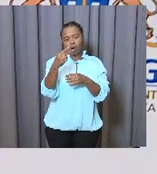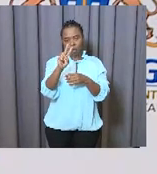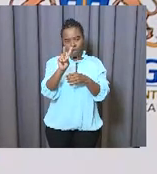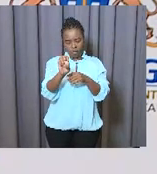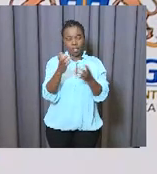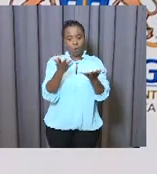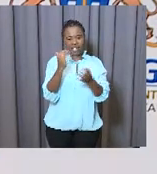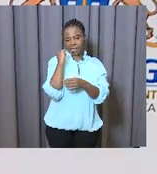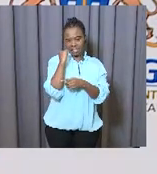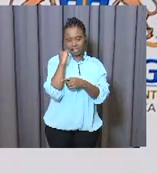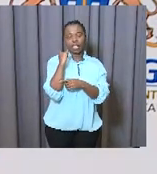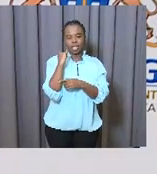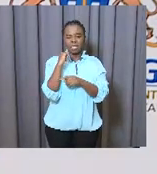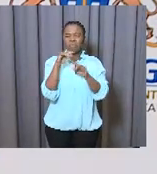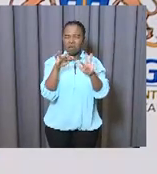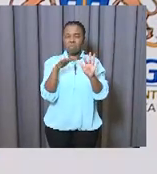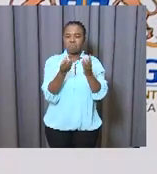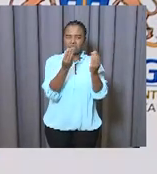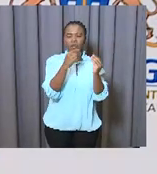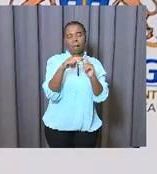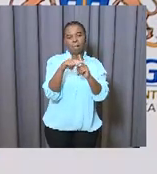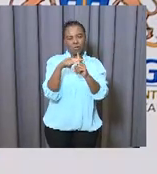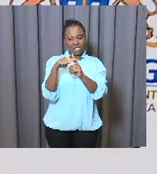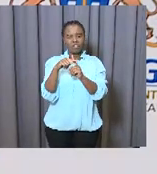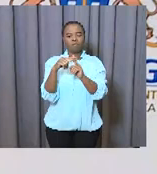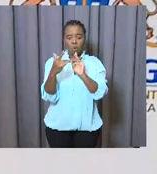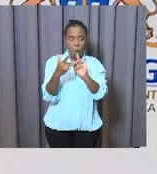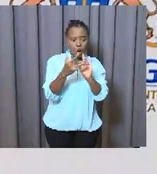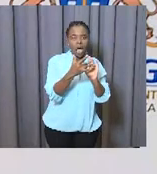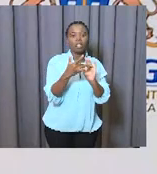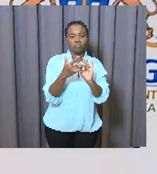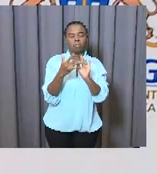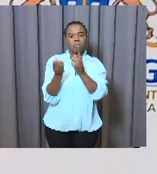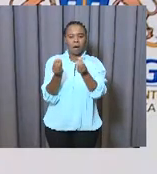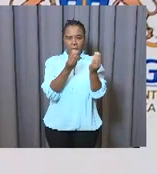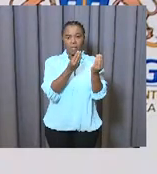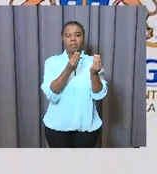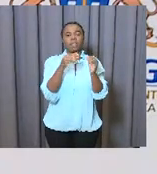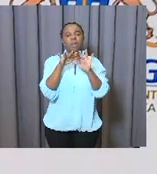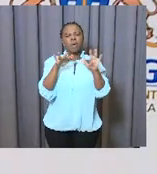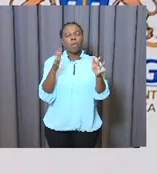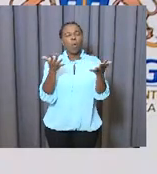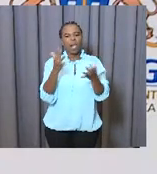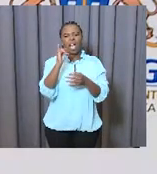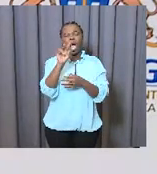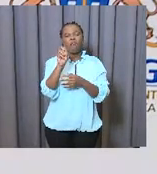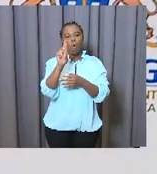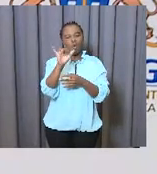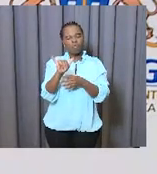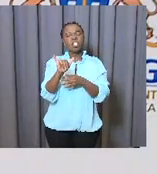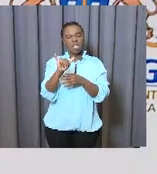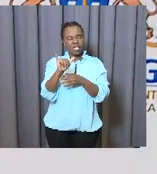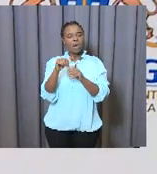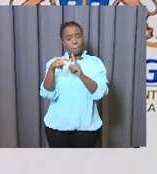already been, who had tested positive and their contacts identified. There are people in Ivory Park who had tested positive,